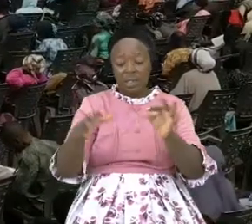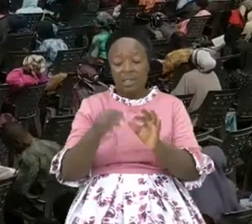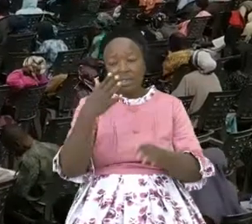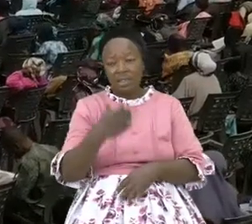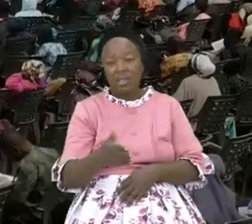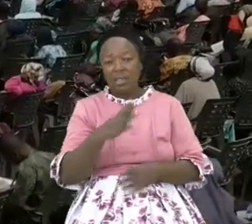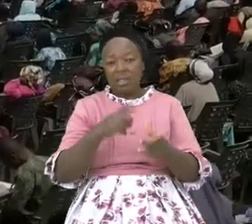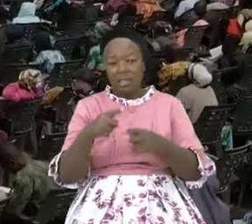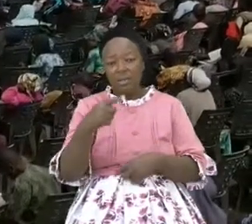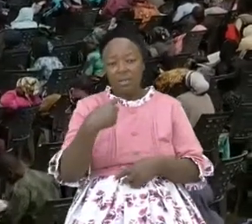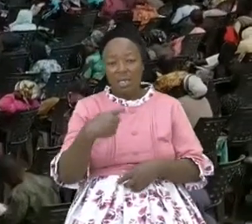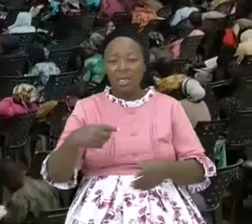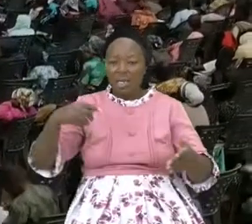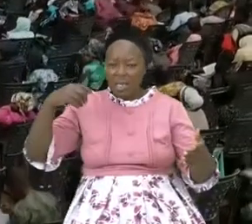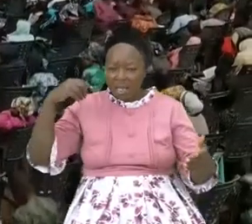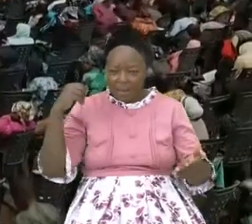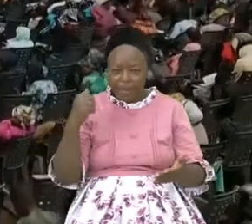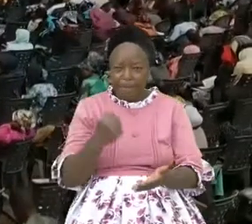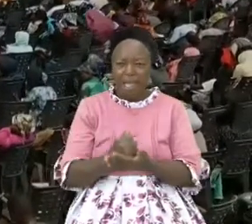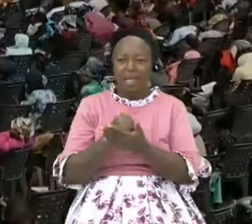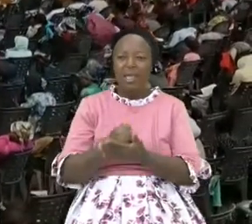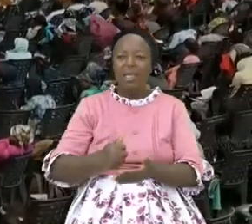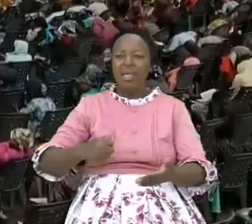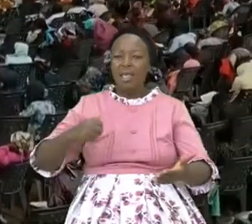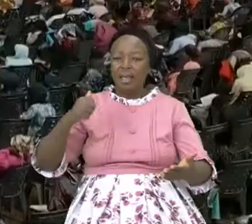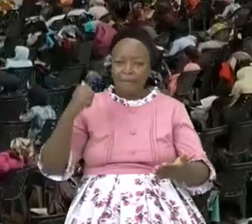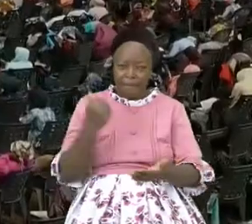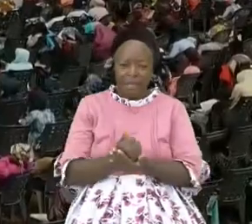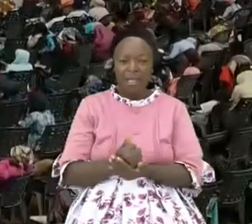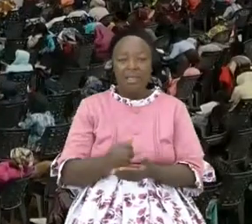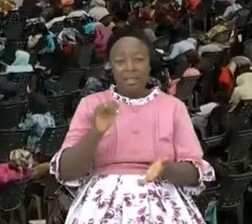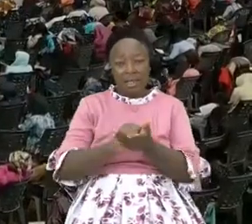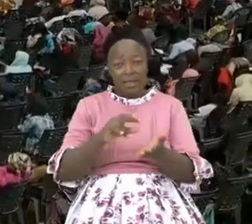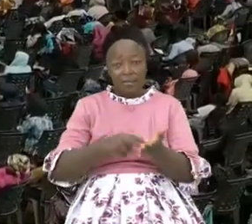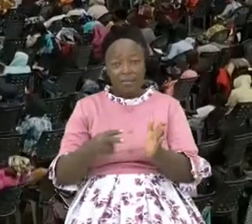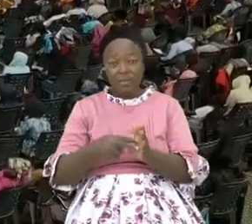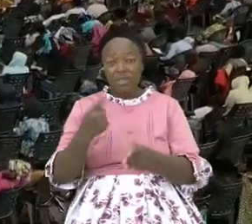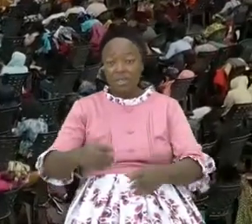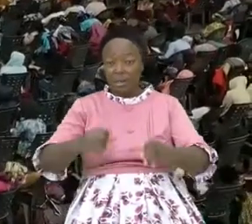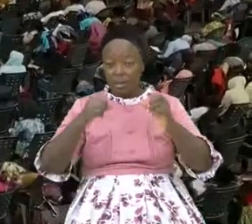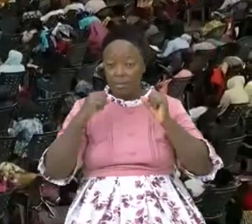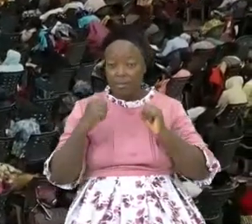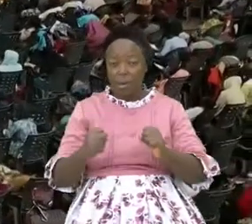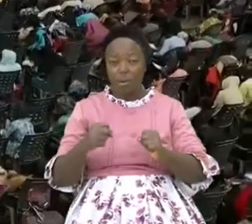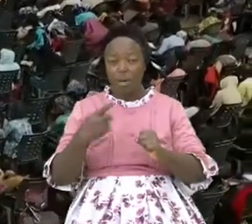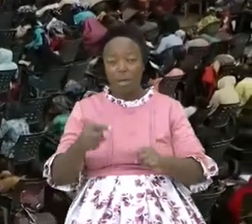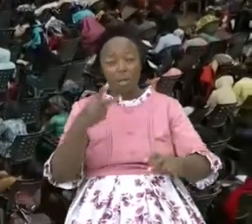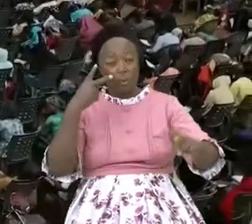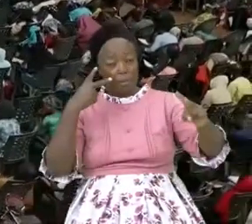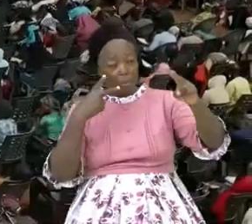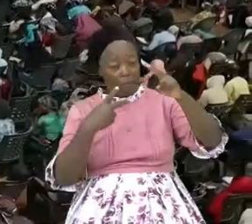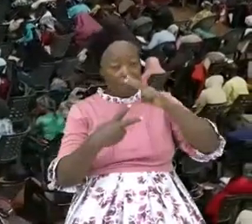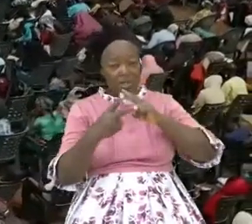says, amen. Amen. That means the power, the prophecy,